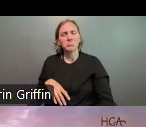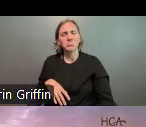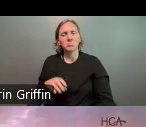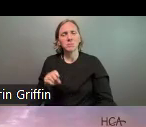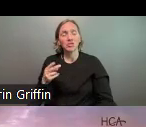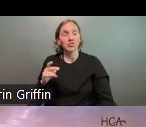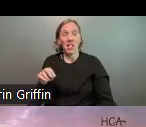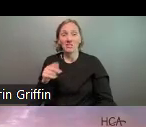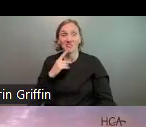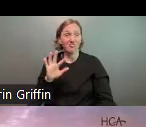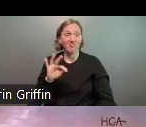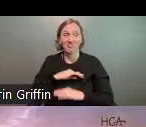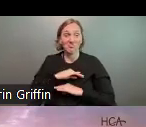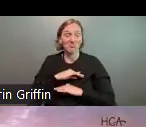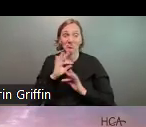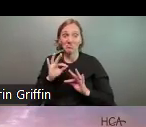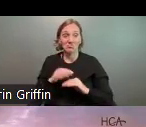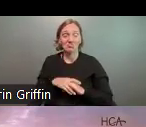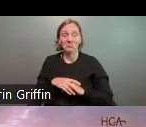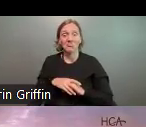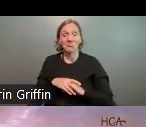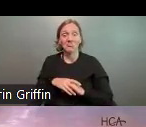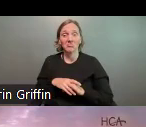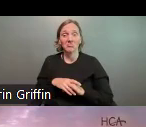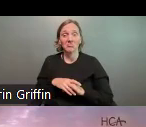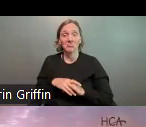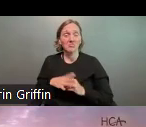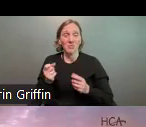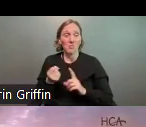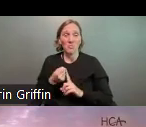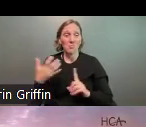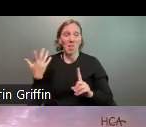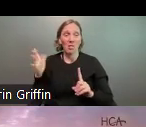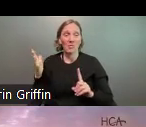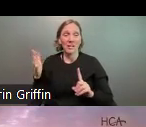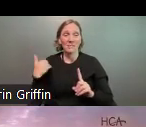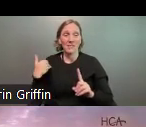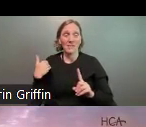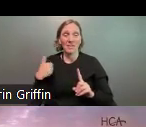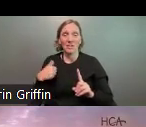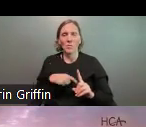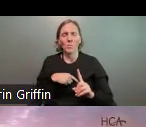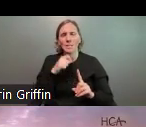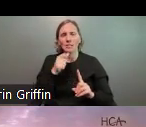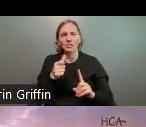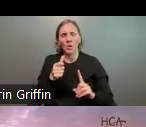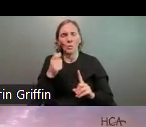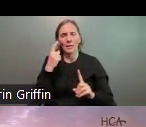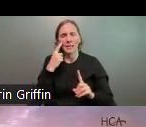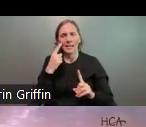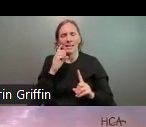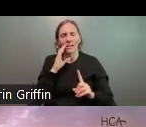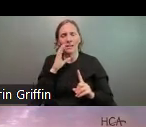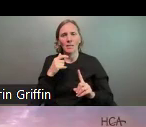Not that I can think of off the top of my head, and kind of like you expanded on my answer. We're not really anticipating like a lot of like churn and